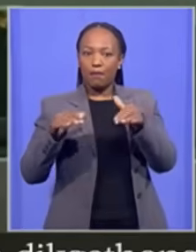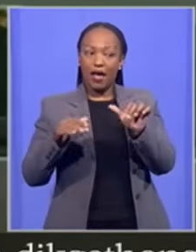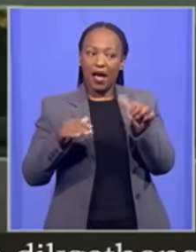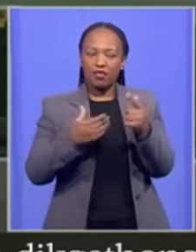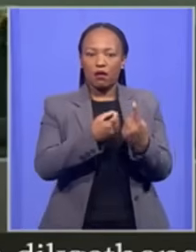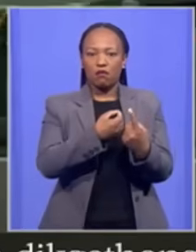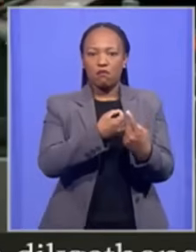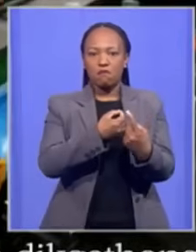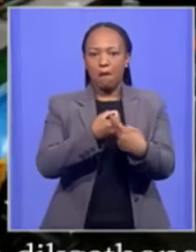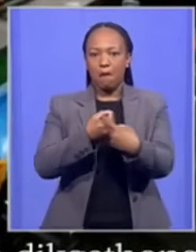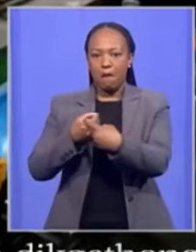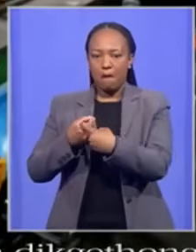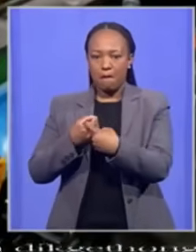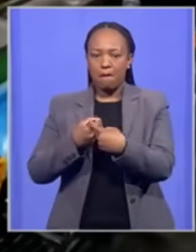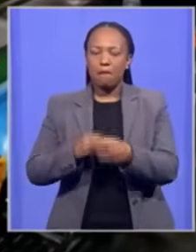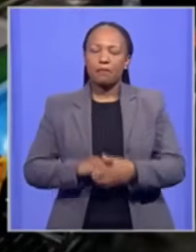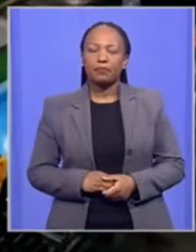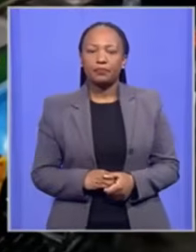karolo.